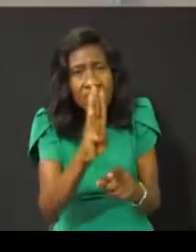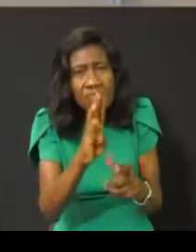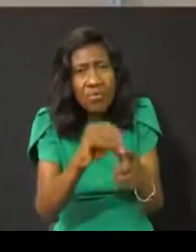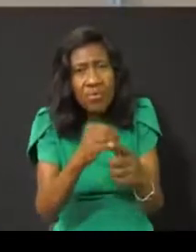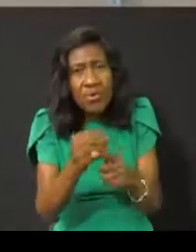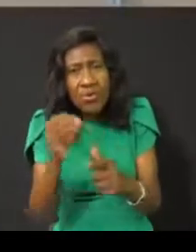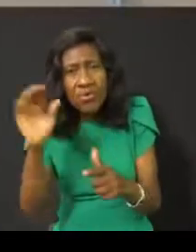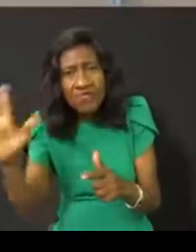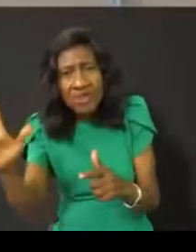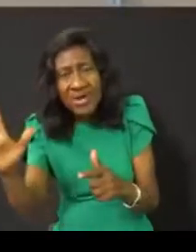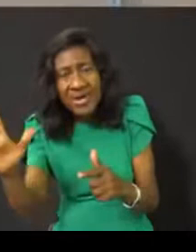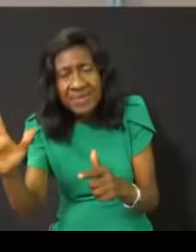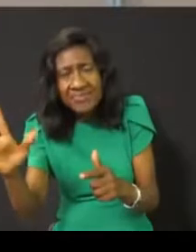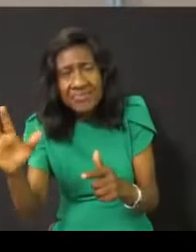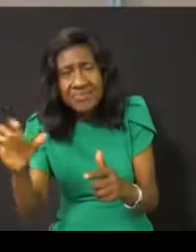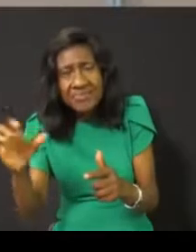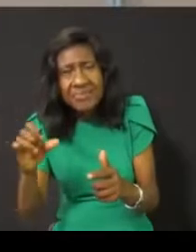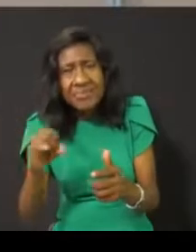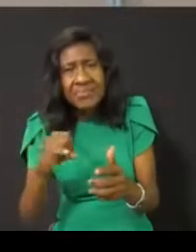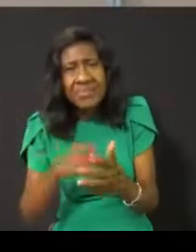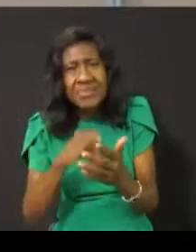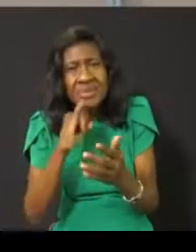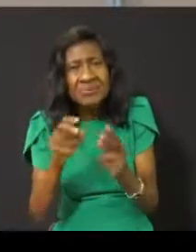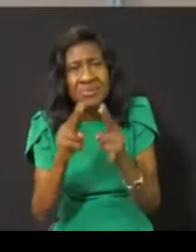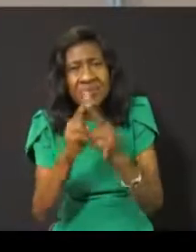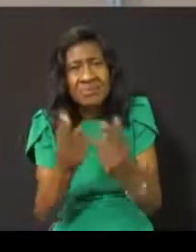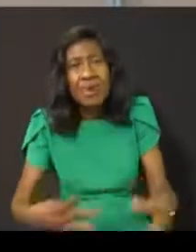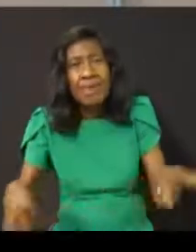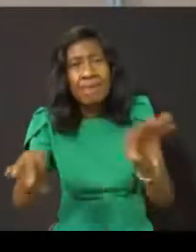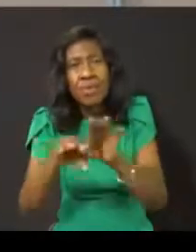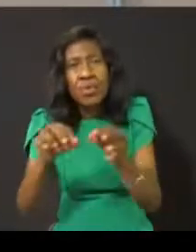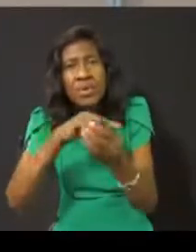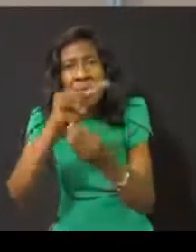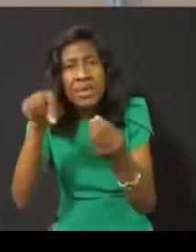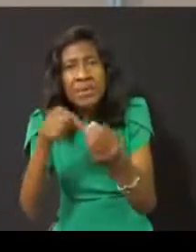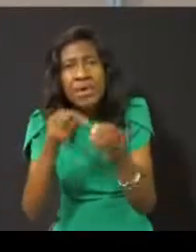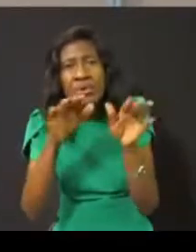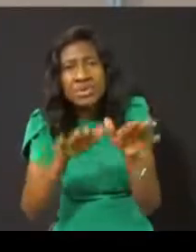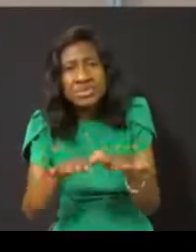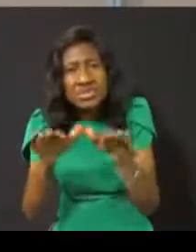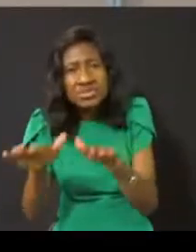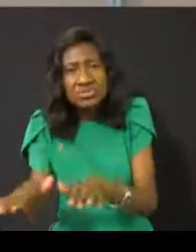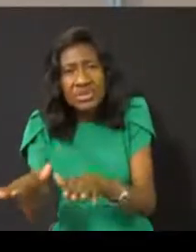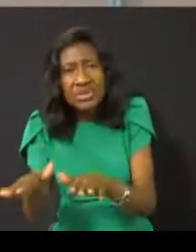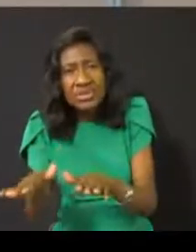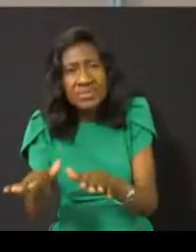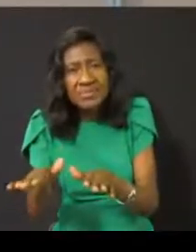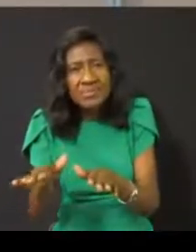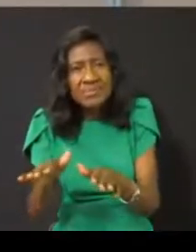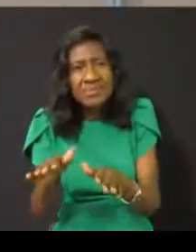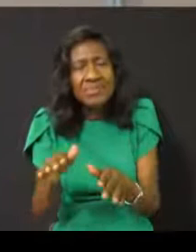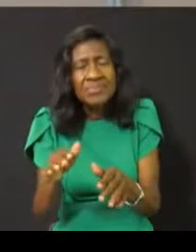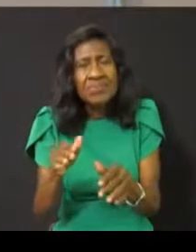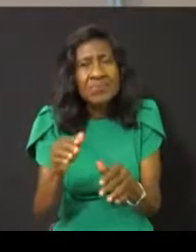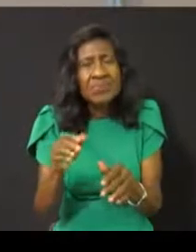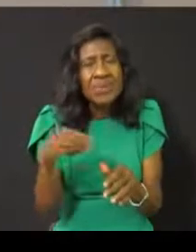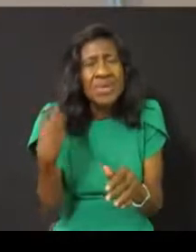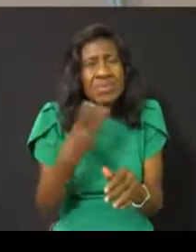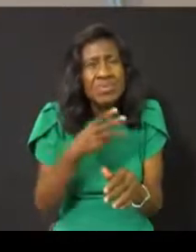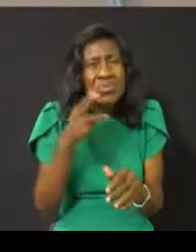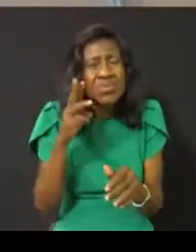important, wonderful children. And as you heard the Honorable Premier say, we're considering how best to do that